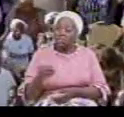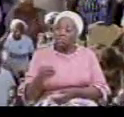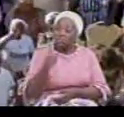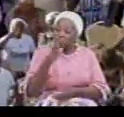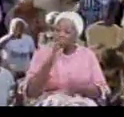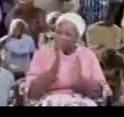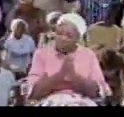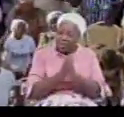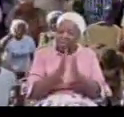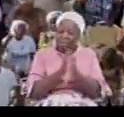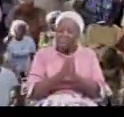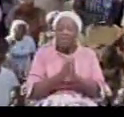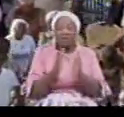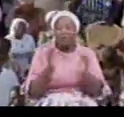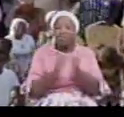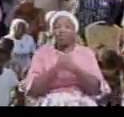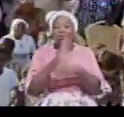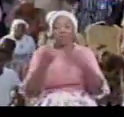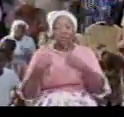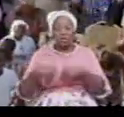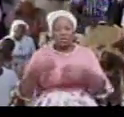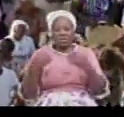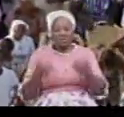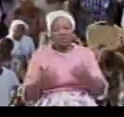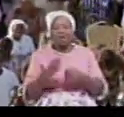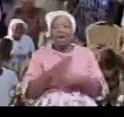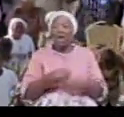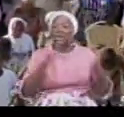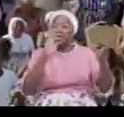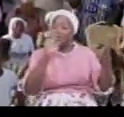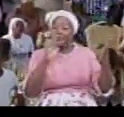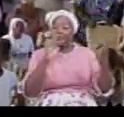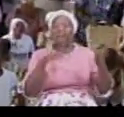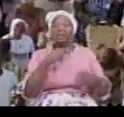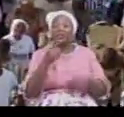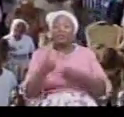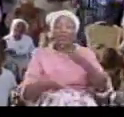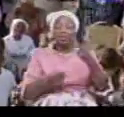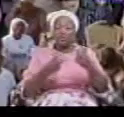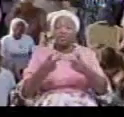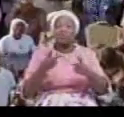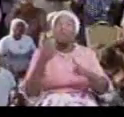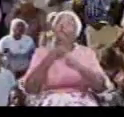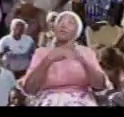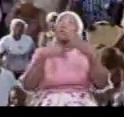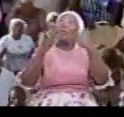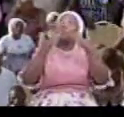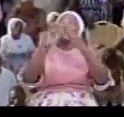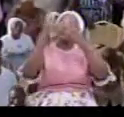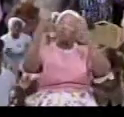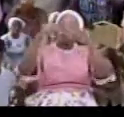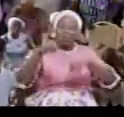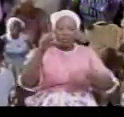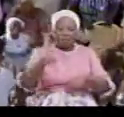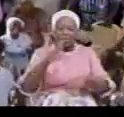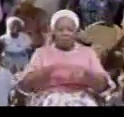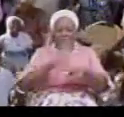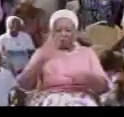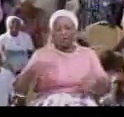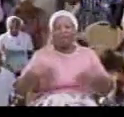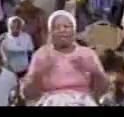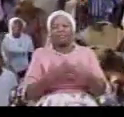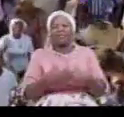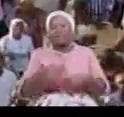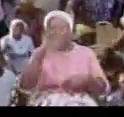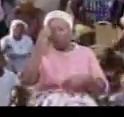save, to deliver, to heal, and to set free. And so the hour has come. Let's say, Lord, the hour has come. The hour